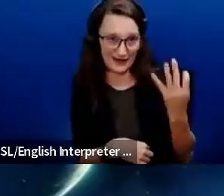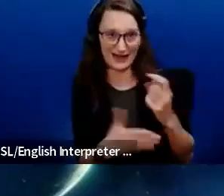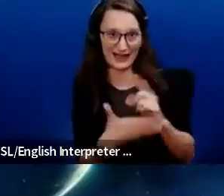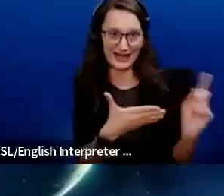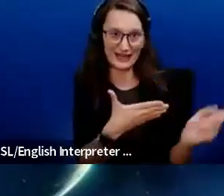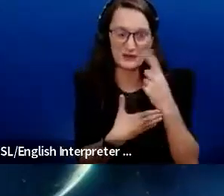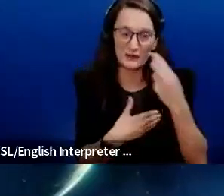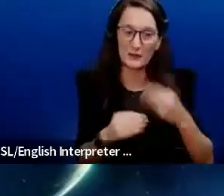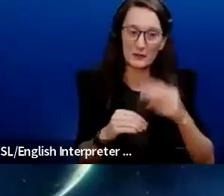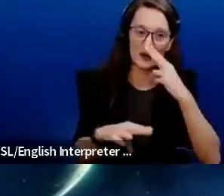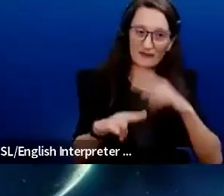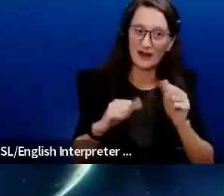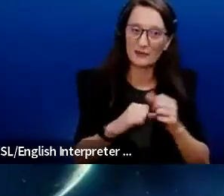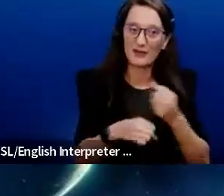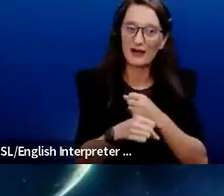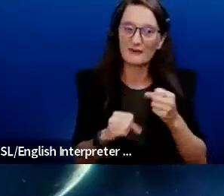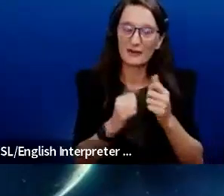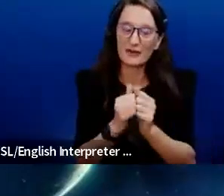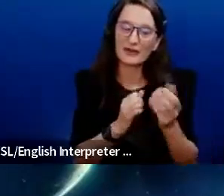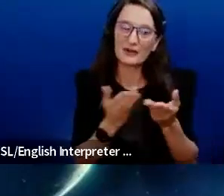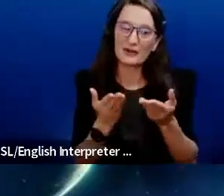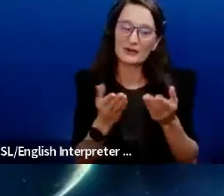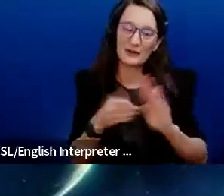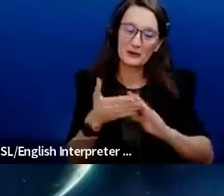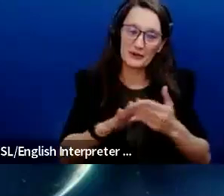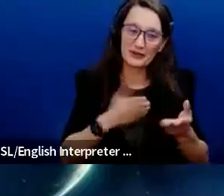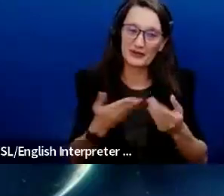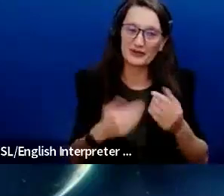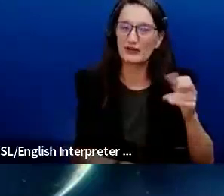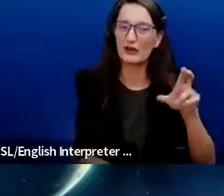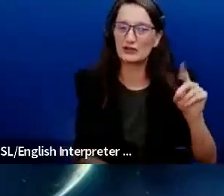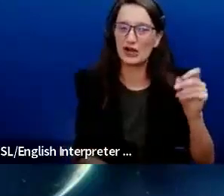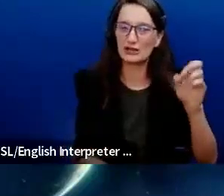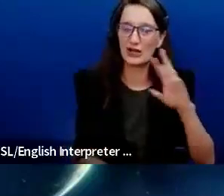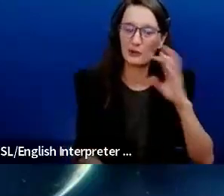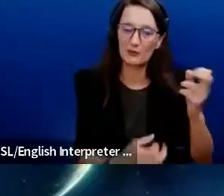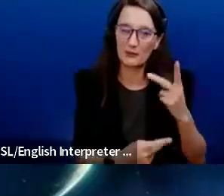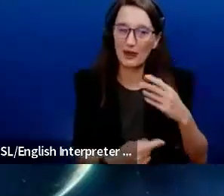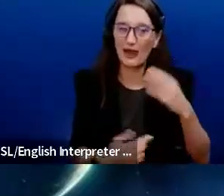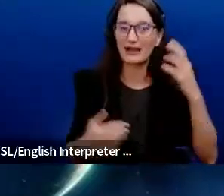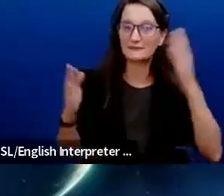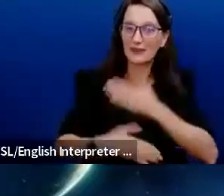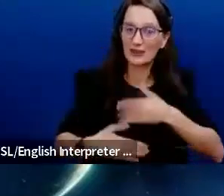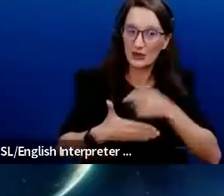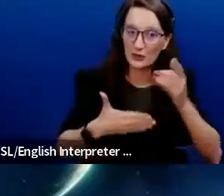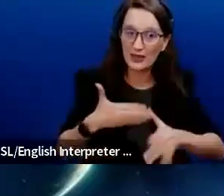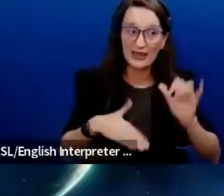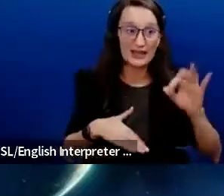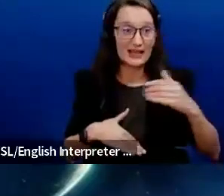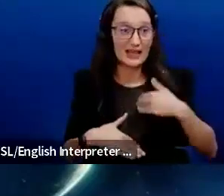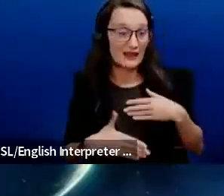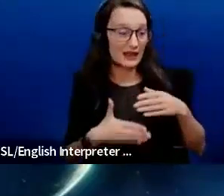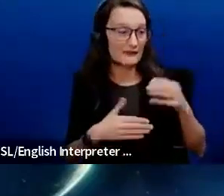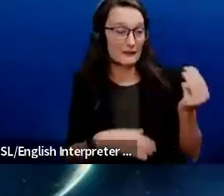Services. John Decker will be back. And I hope you all have a lovely weekend. For those of you guys that have Monday off for Indigenous